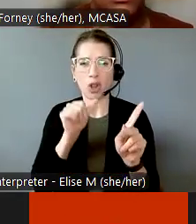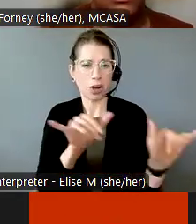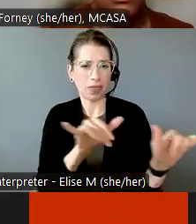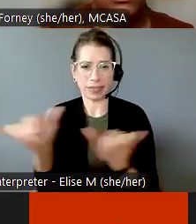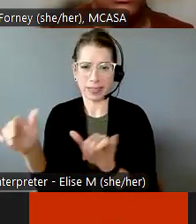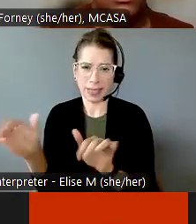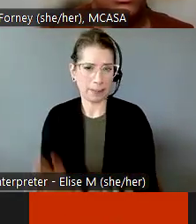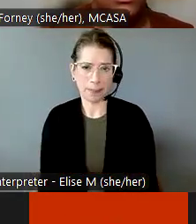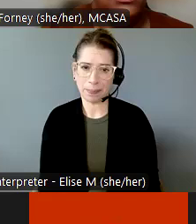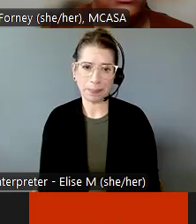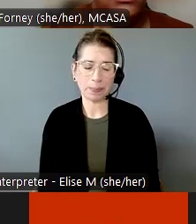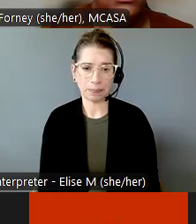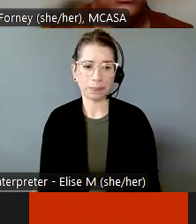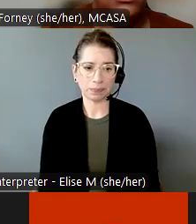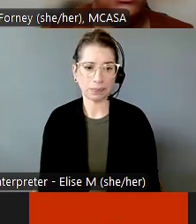all.